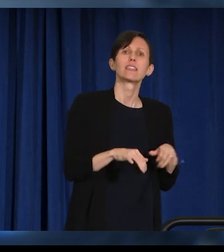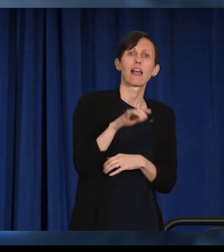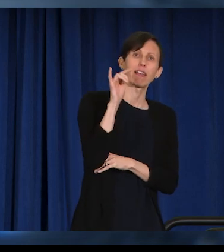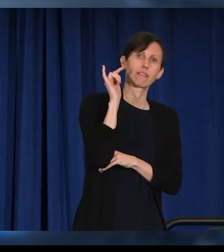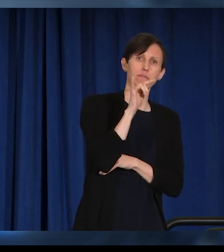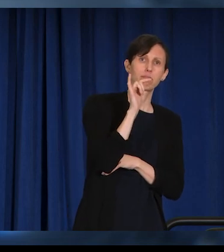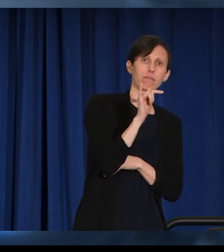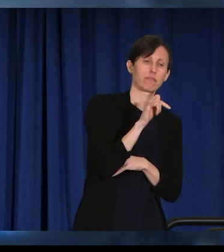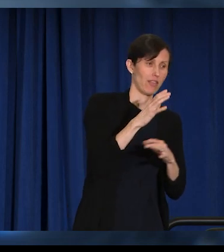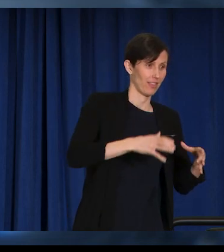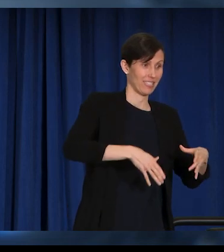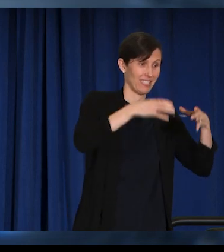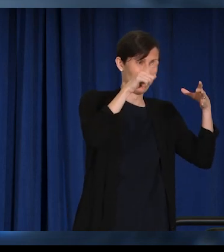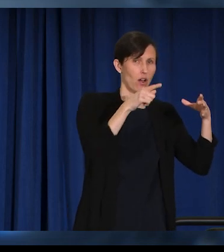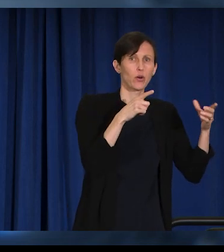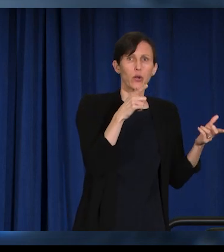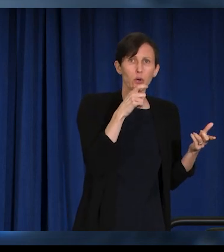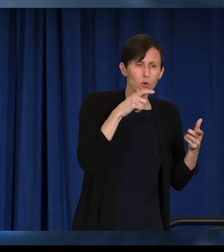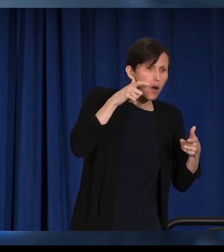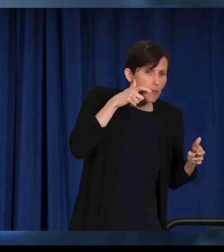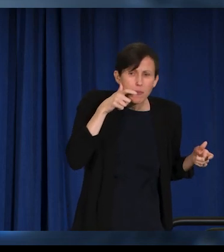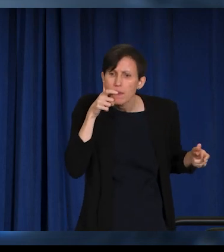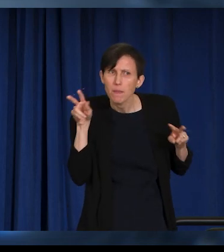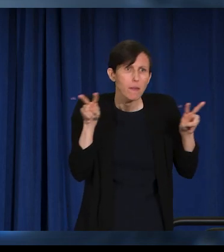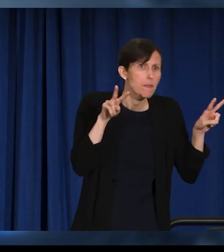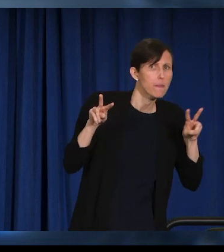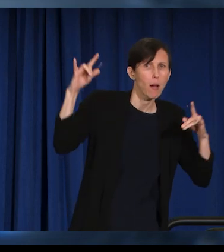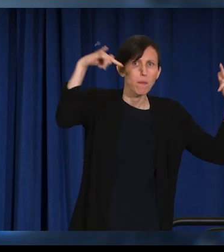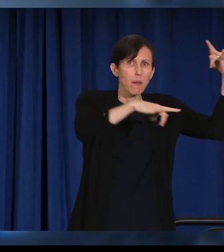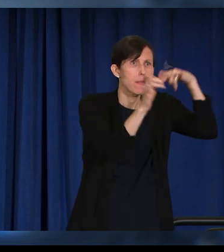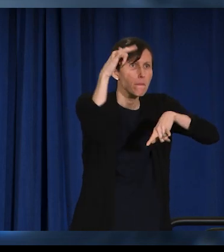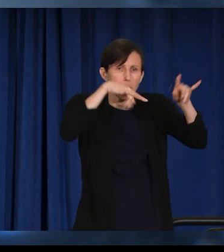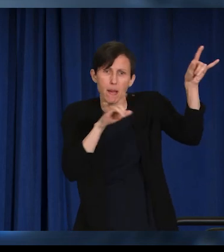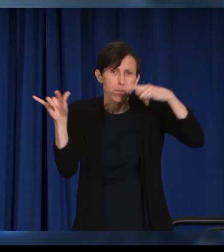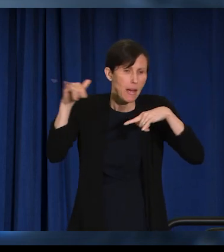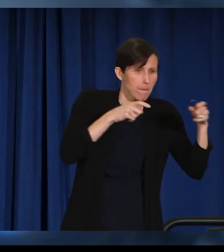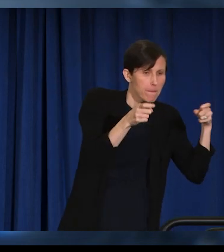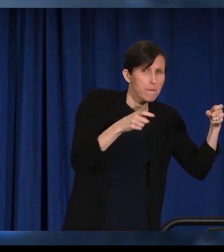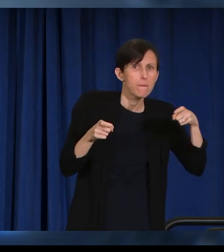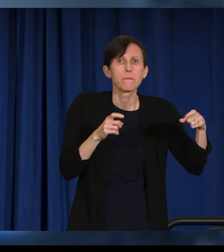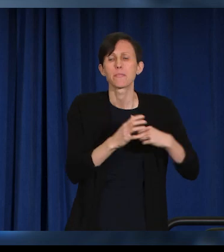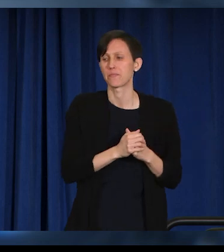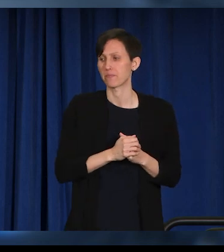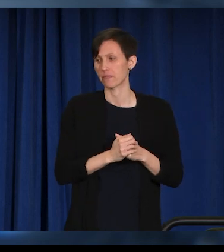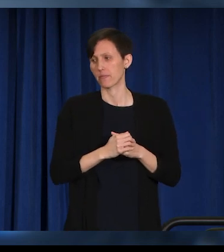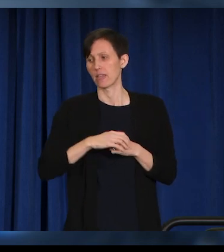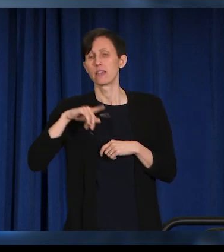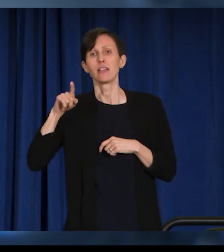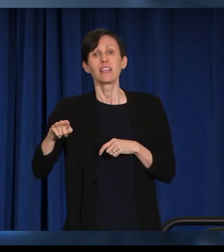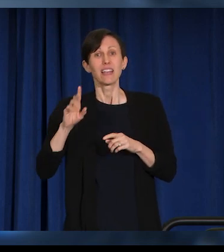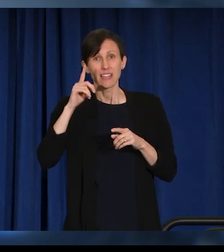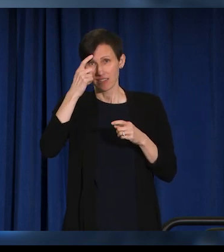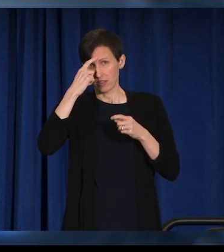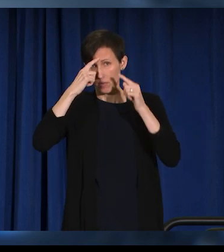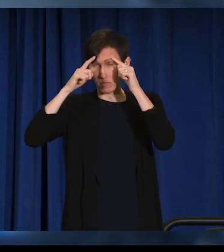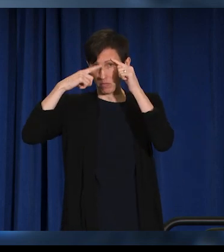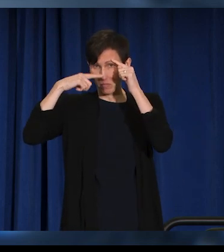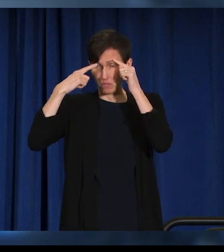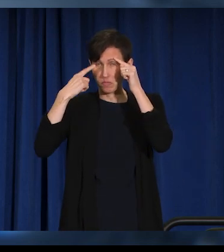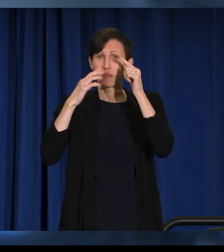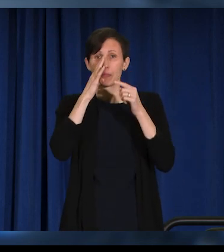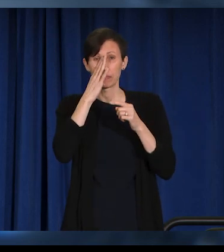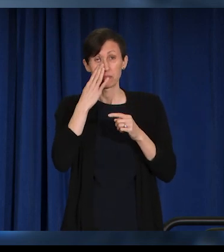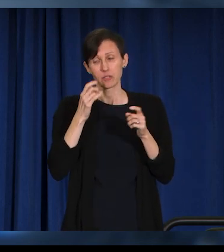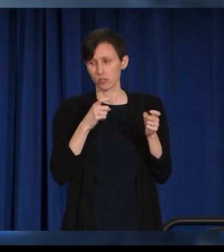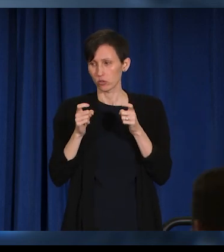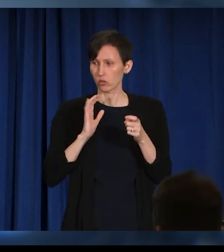The cognitive inputs are the planes and include things like our thoughts, our emotions, social cues,